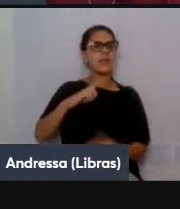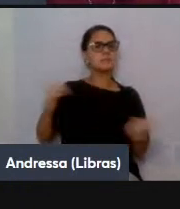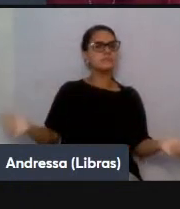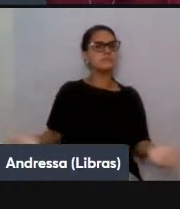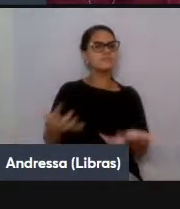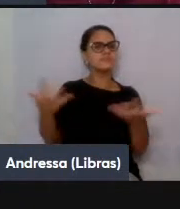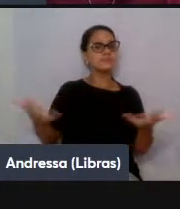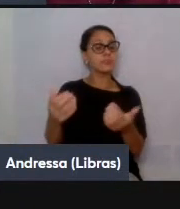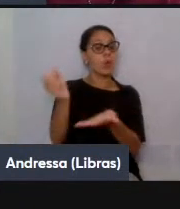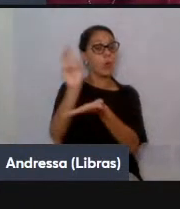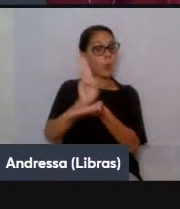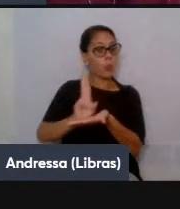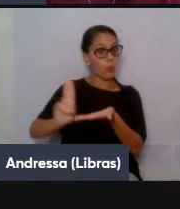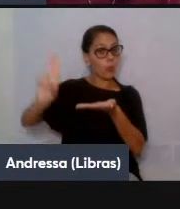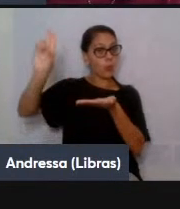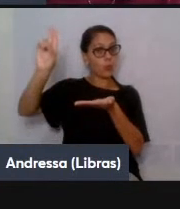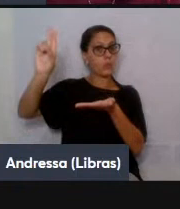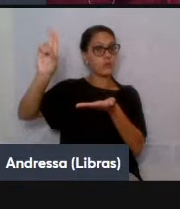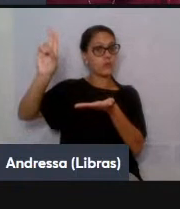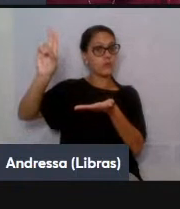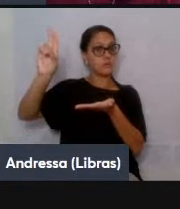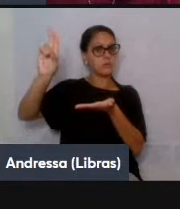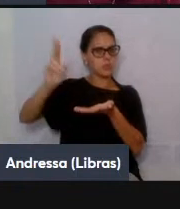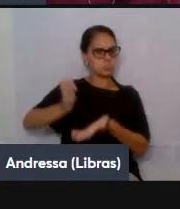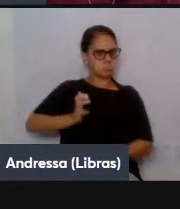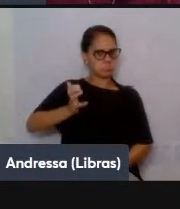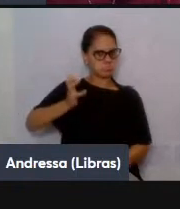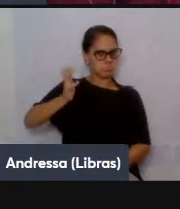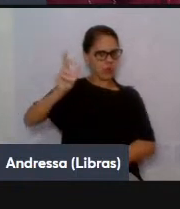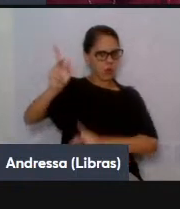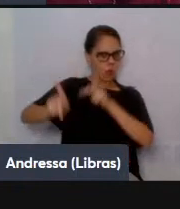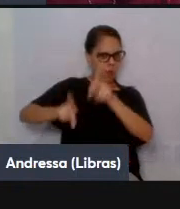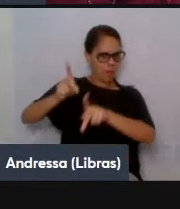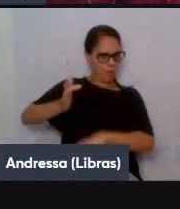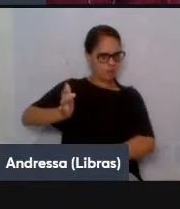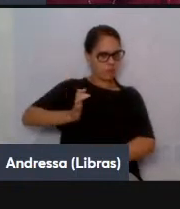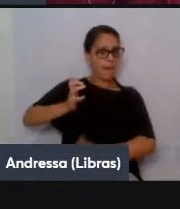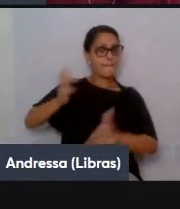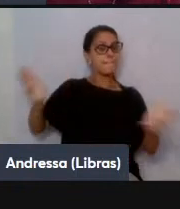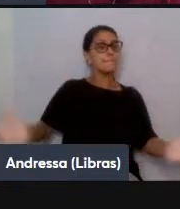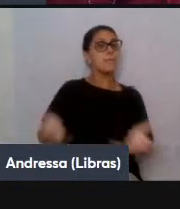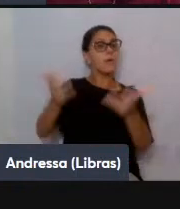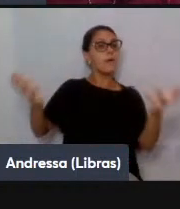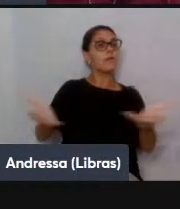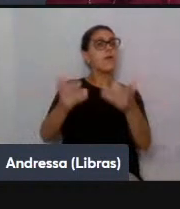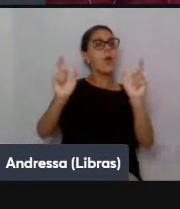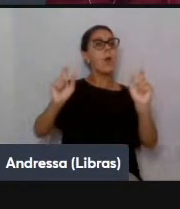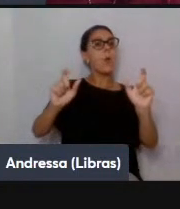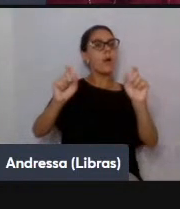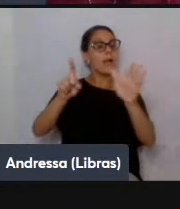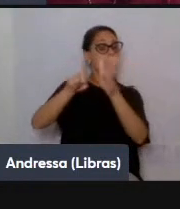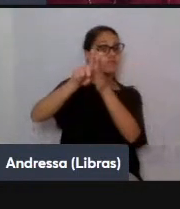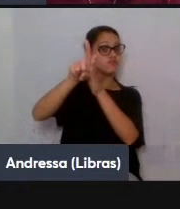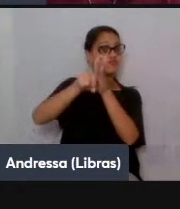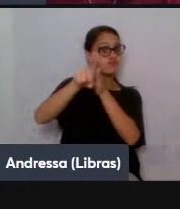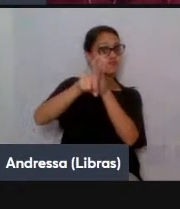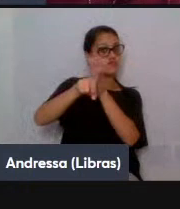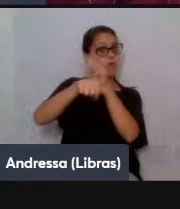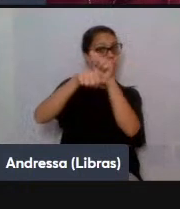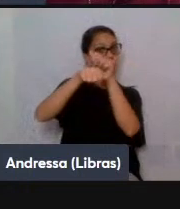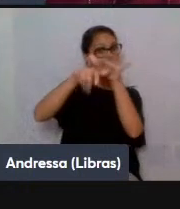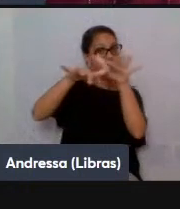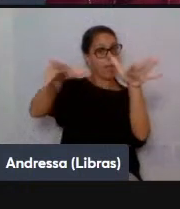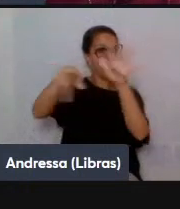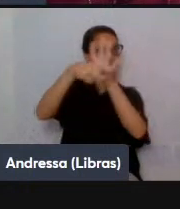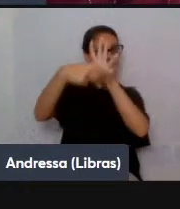algumas universidades de elite para promover a ampliação de periódicos em língua